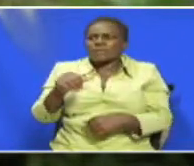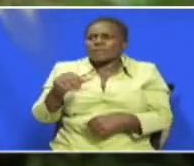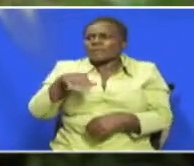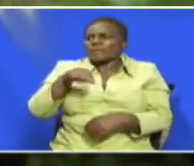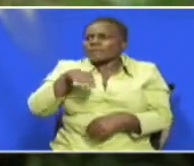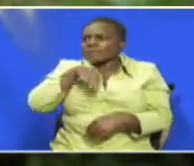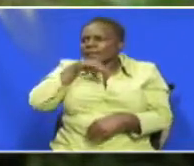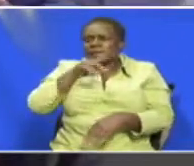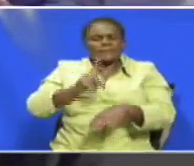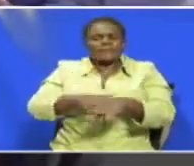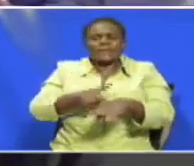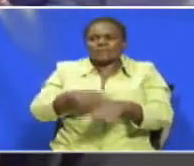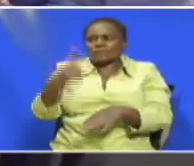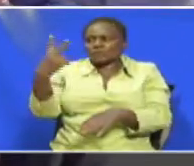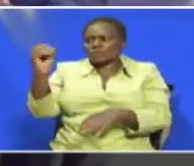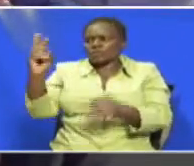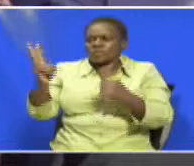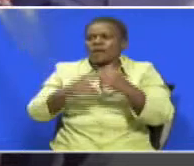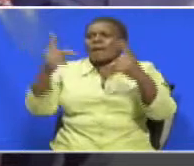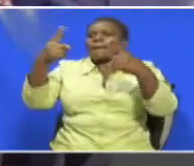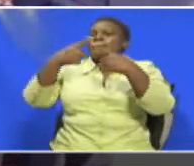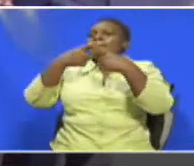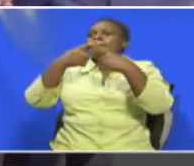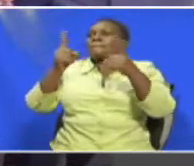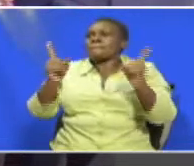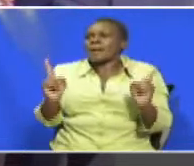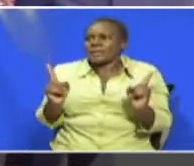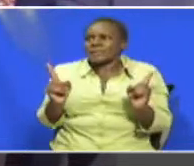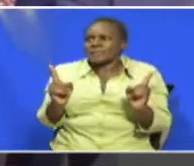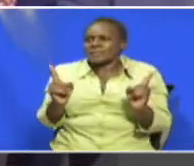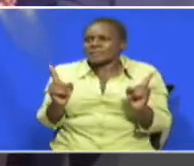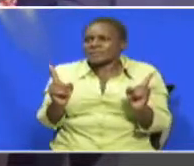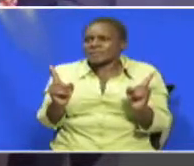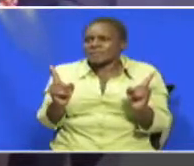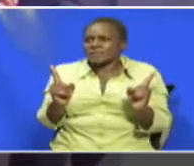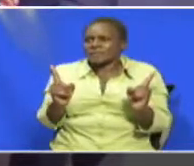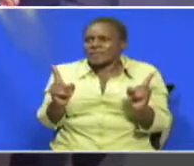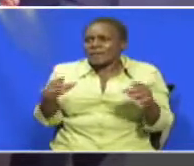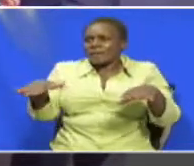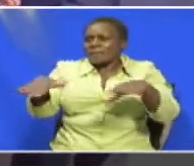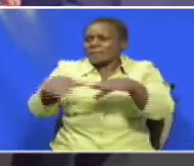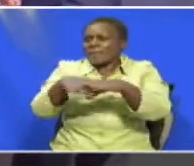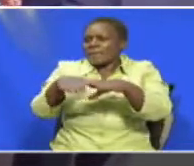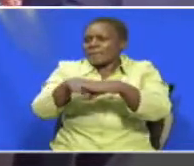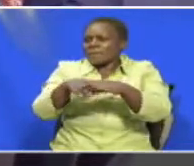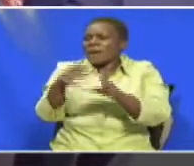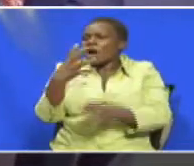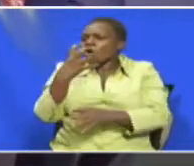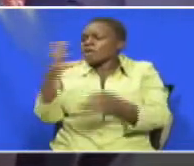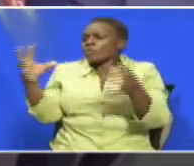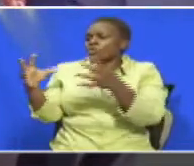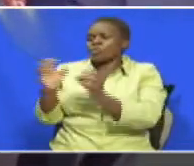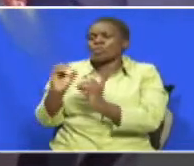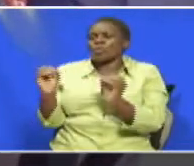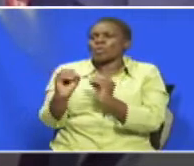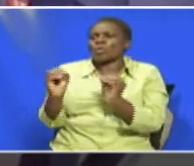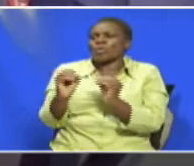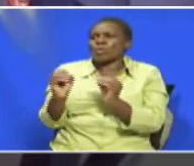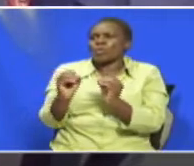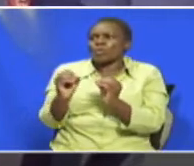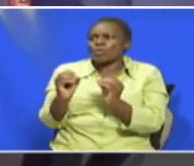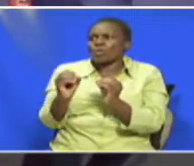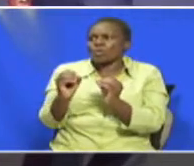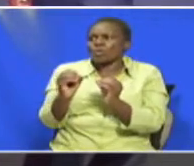moment in that election. However, Omondi, who is no longer a member of ODM, says disintegration